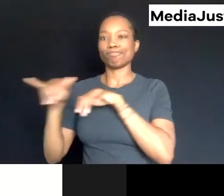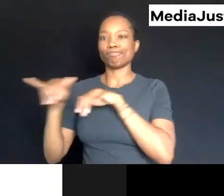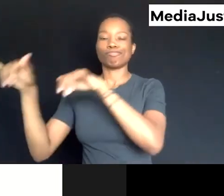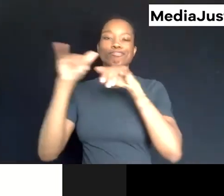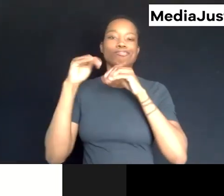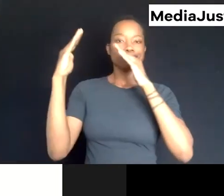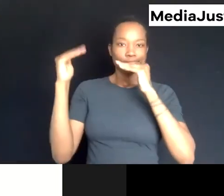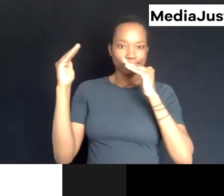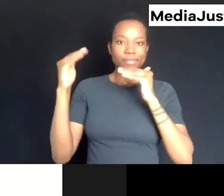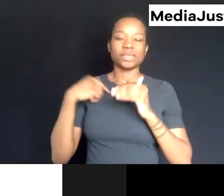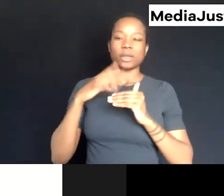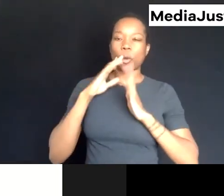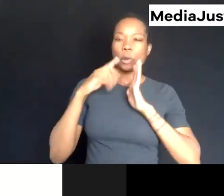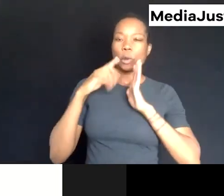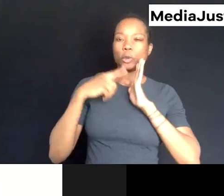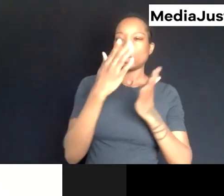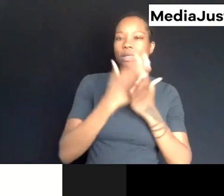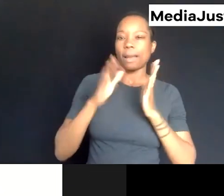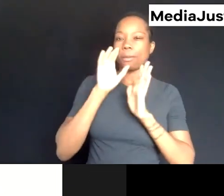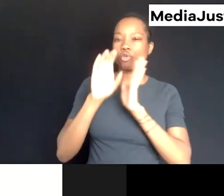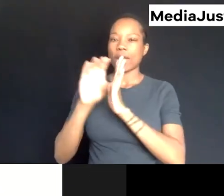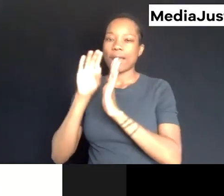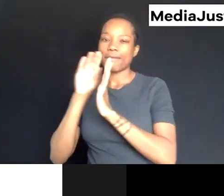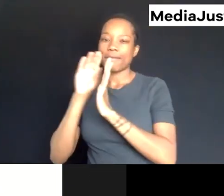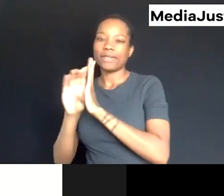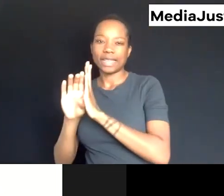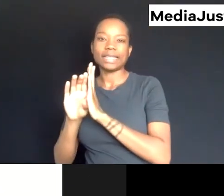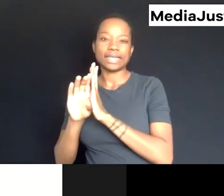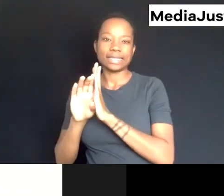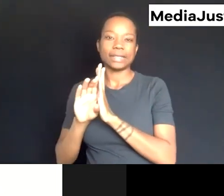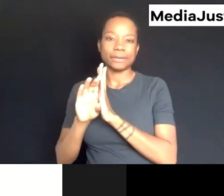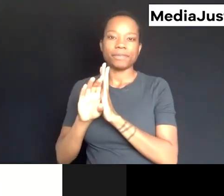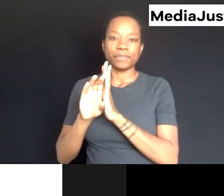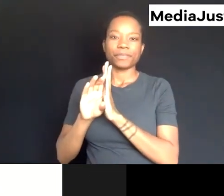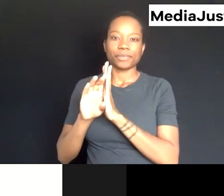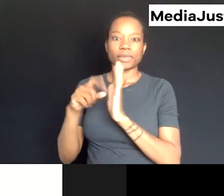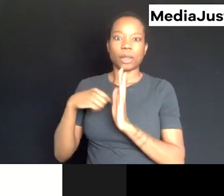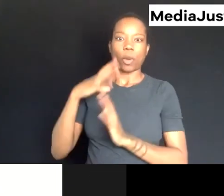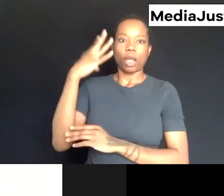organizing organization, I mean, I'll get myself out of the way,